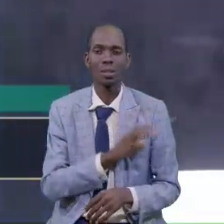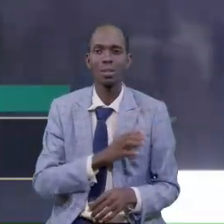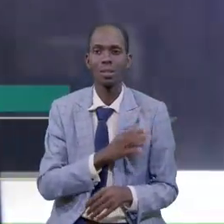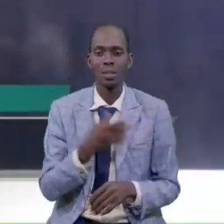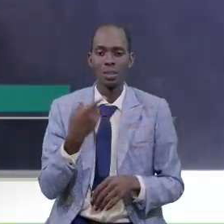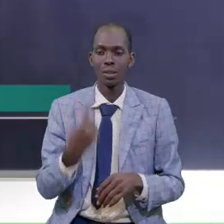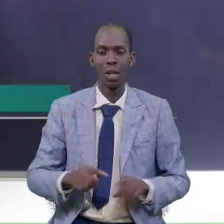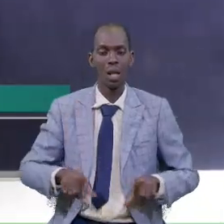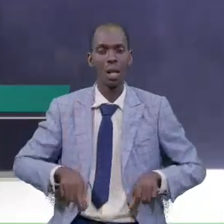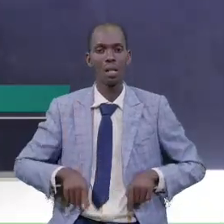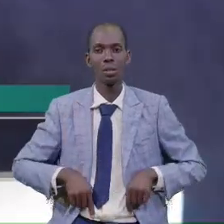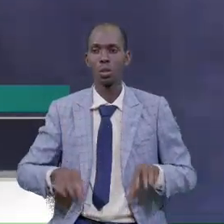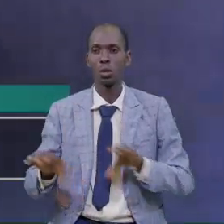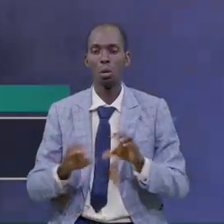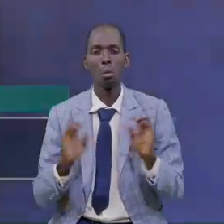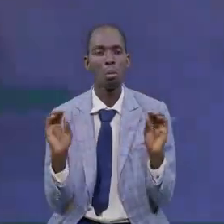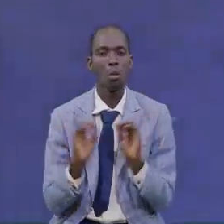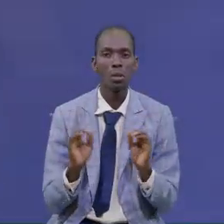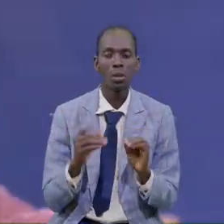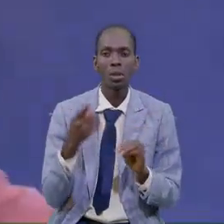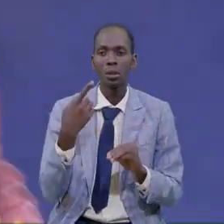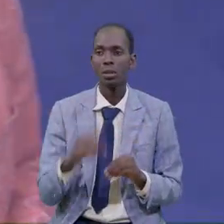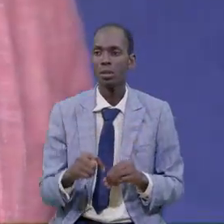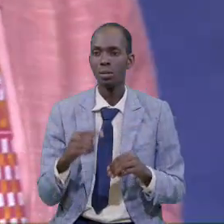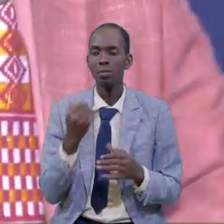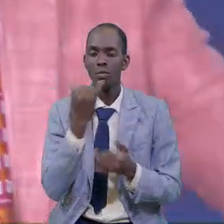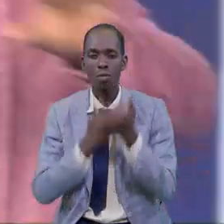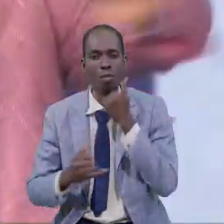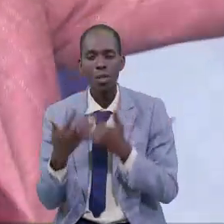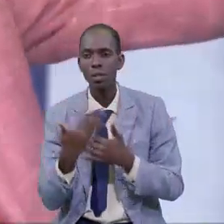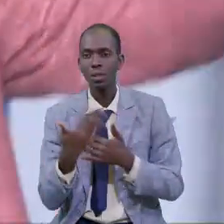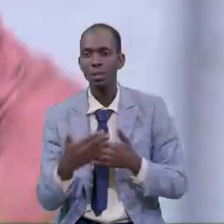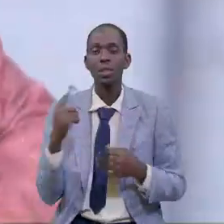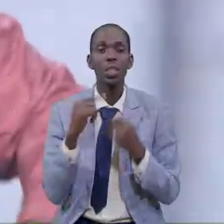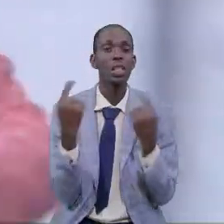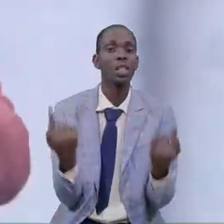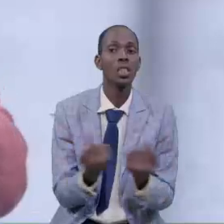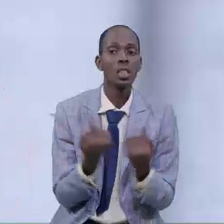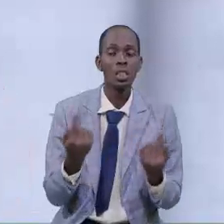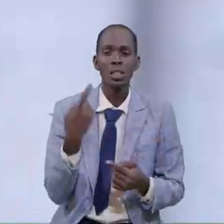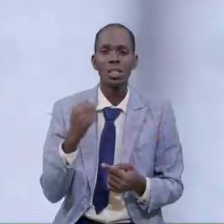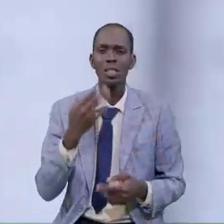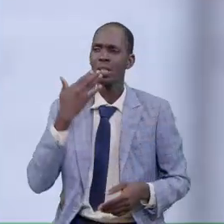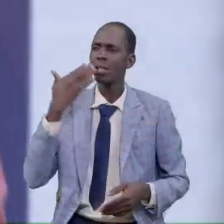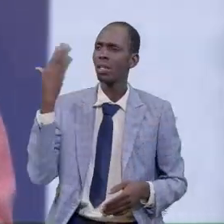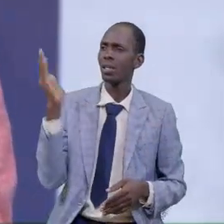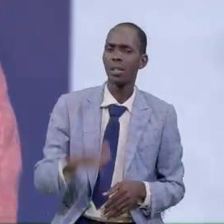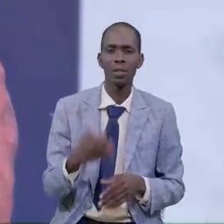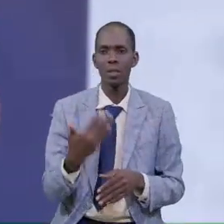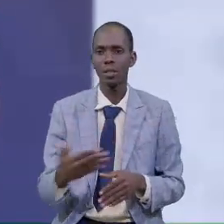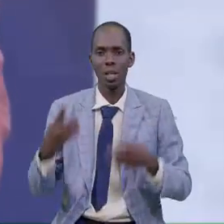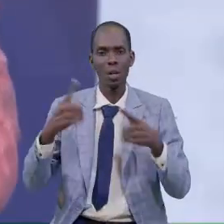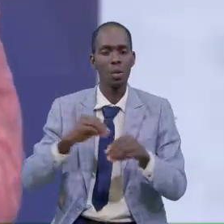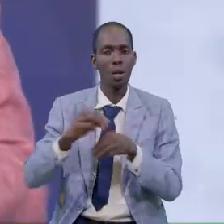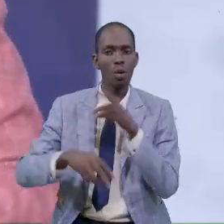the crime, the sin, the transgression, the evil things of this world